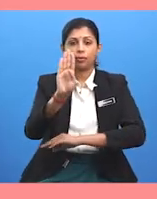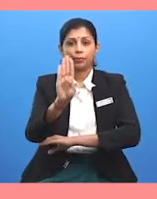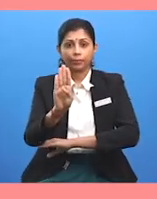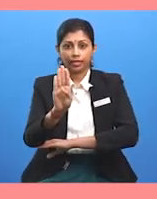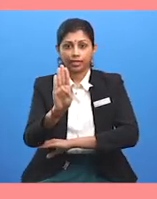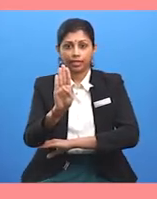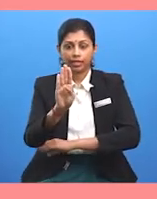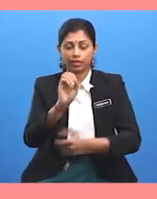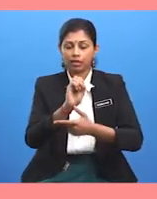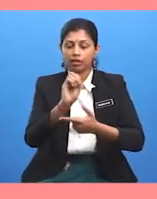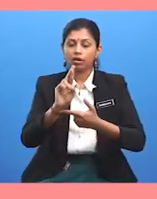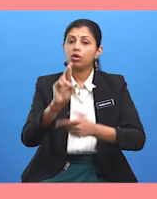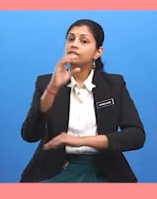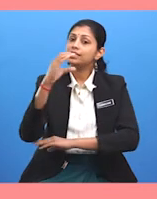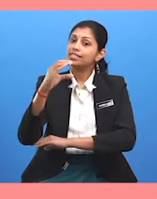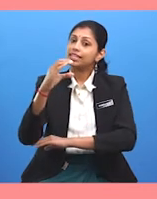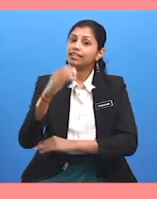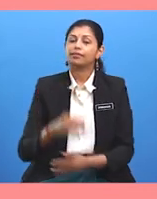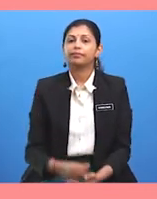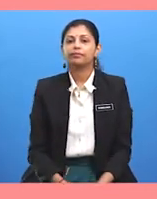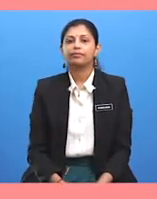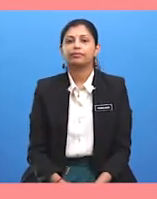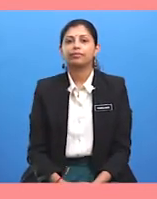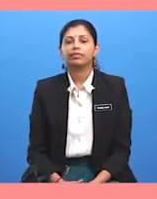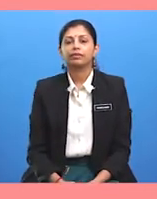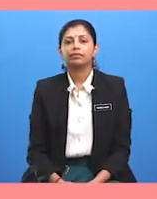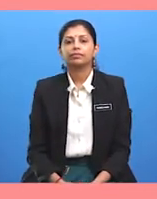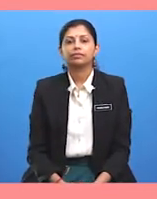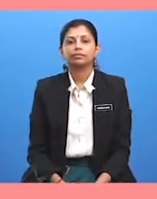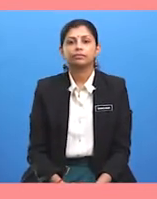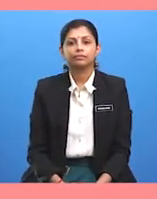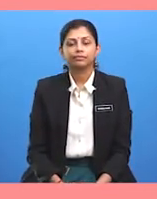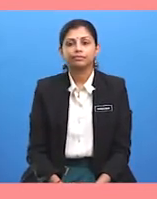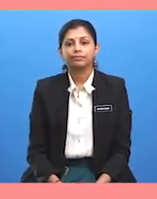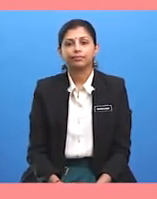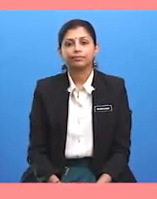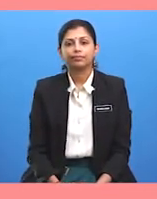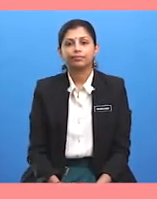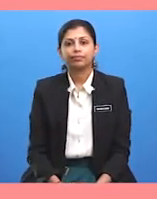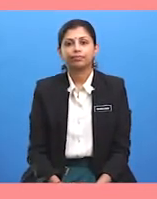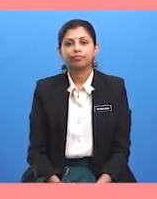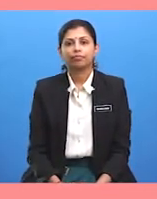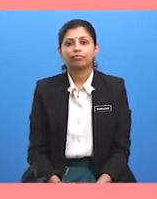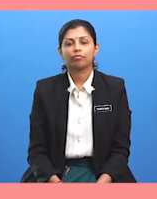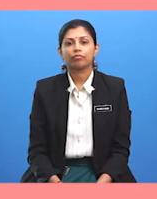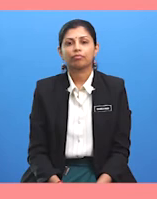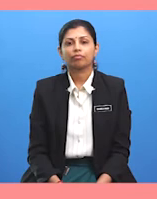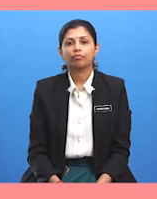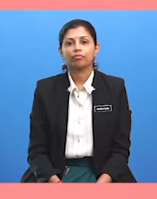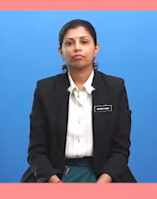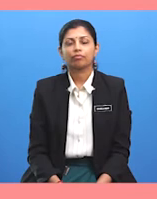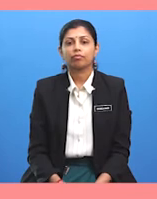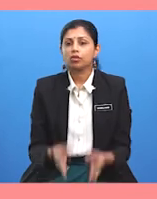Hardworking and never give up, or C. Innovative and business-minded. In order to